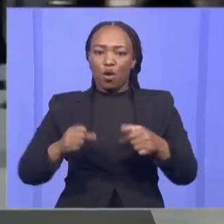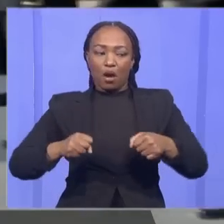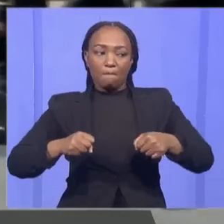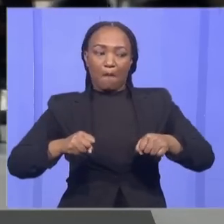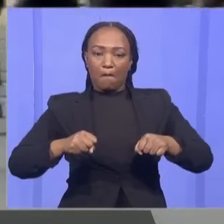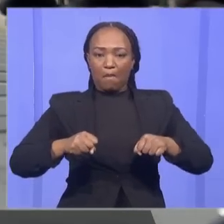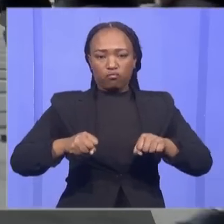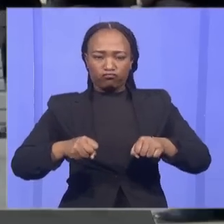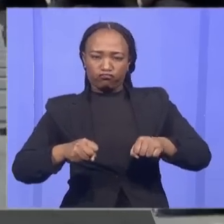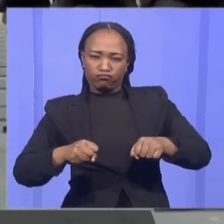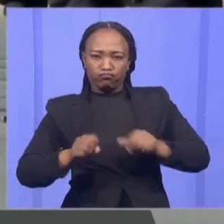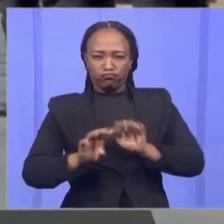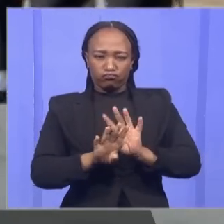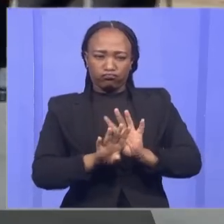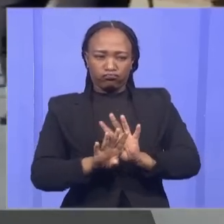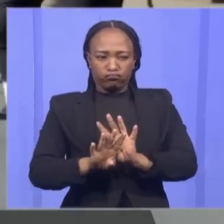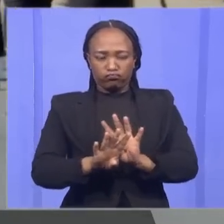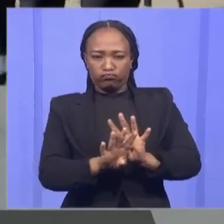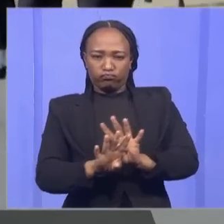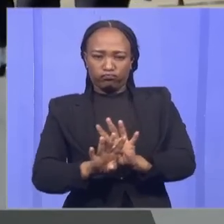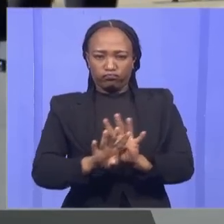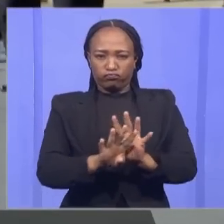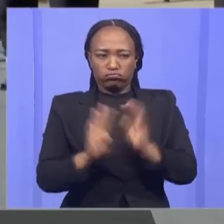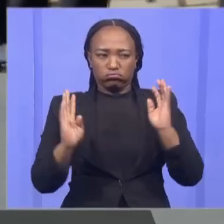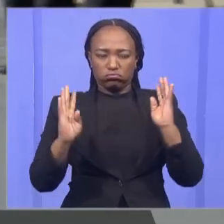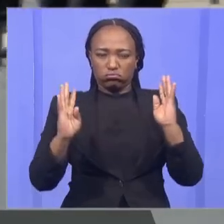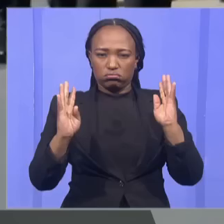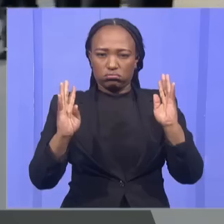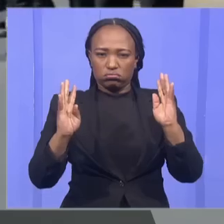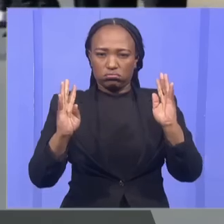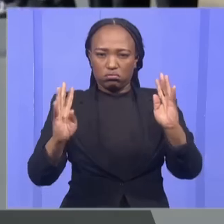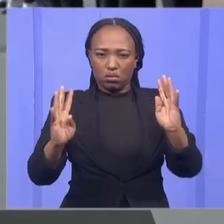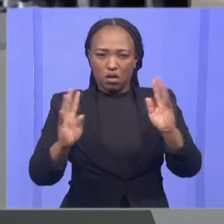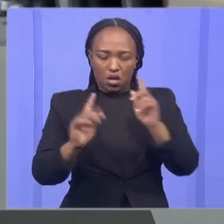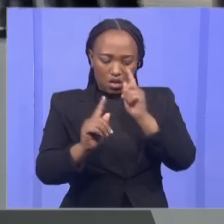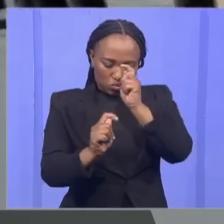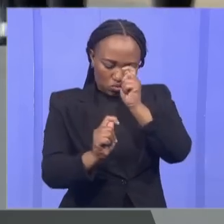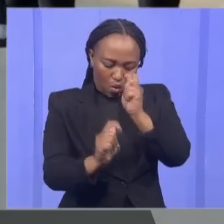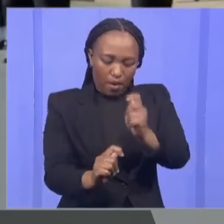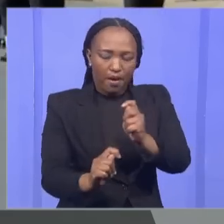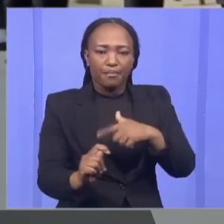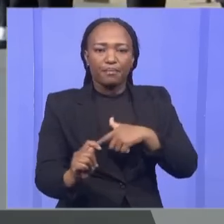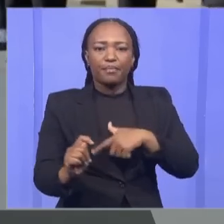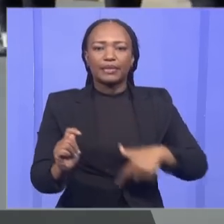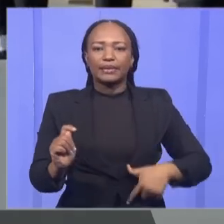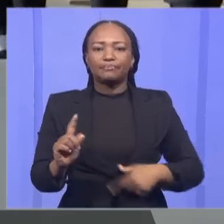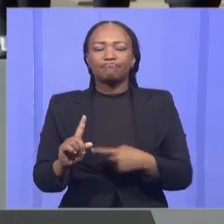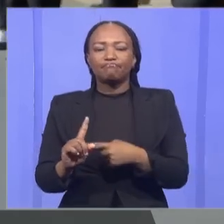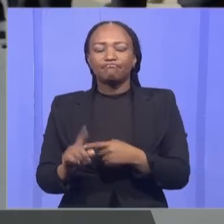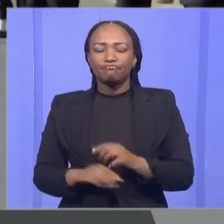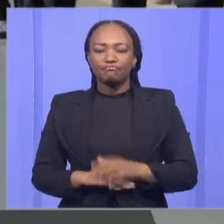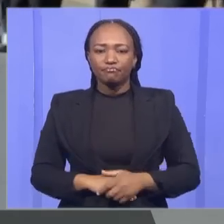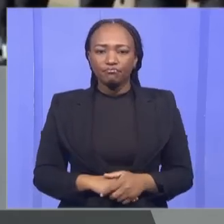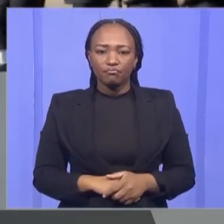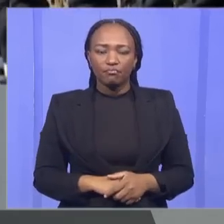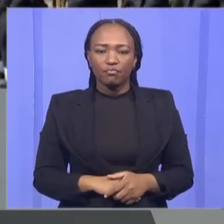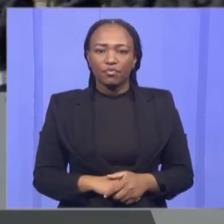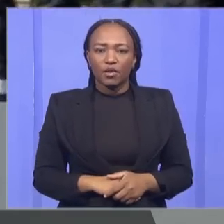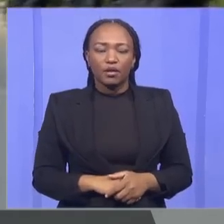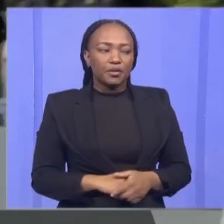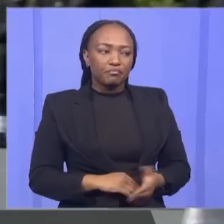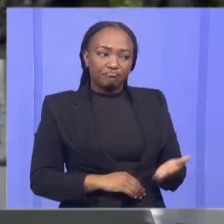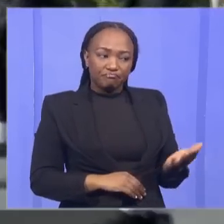through, it's an honor that is given to the president-elect as well. And I suppose this time around, Ayanda,